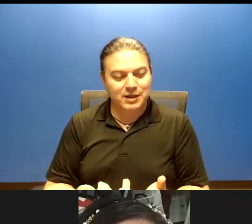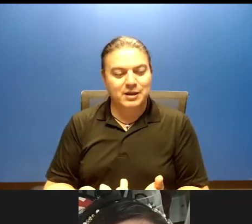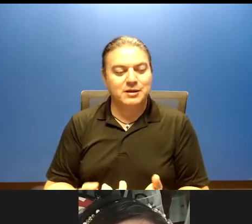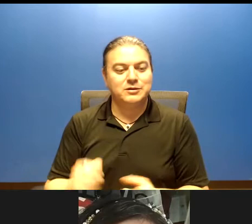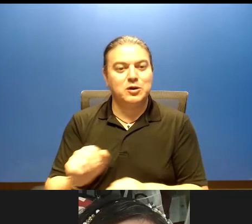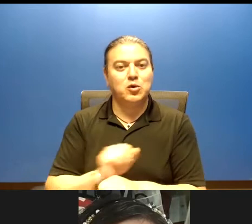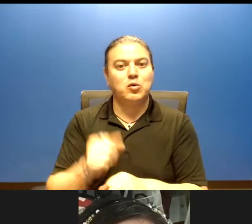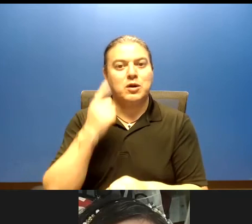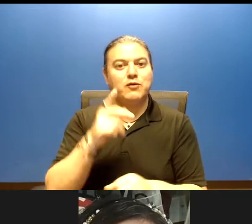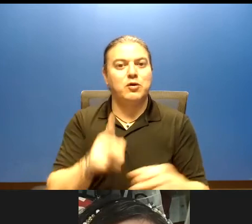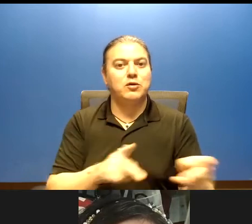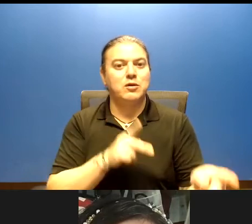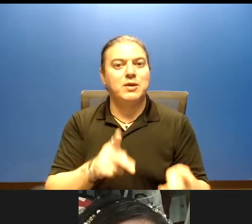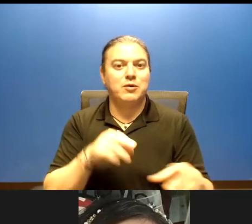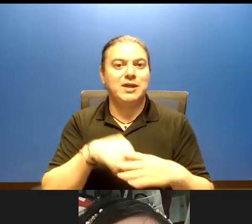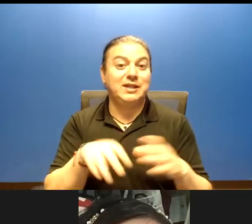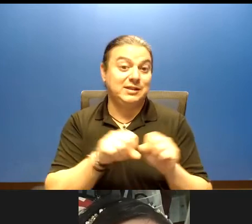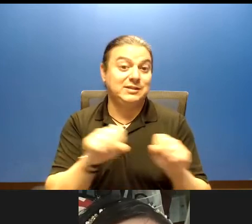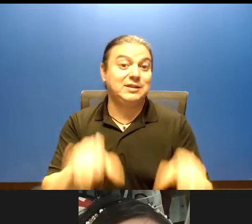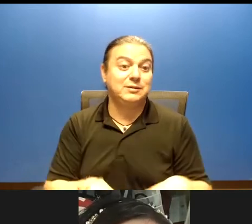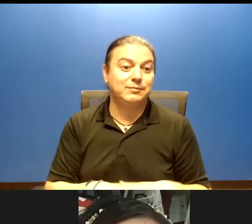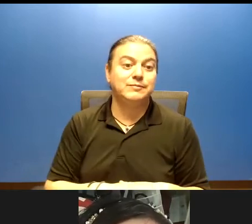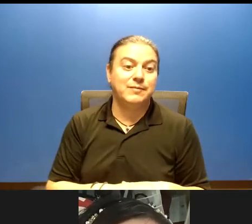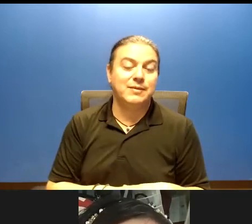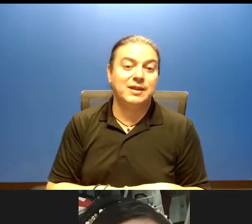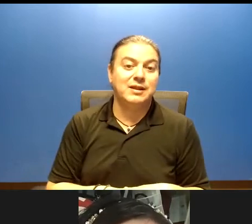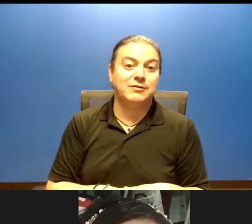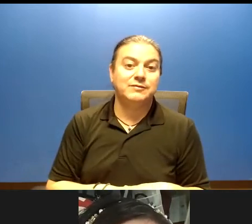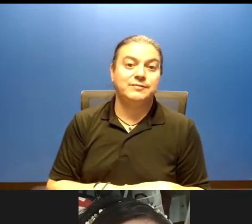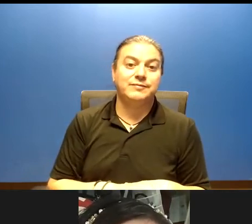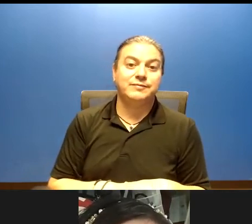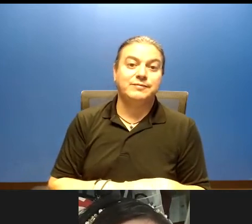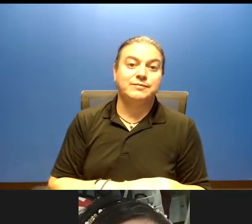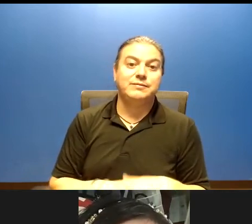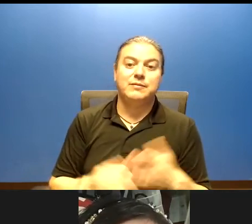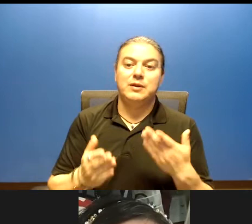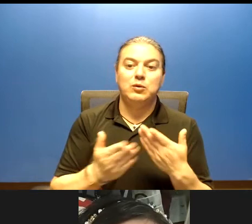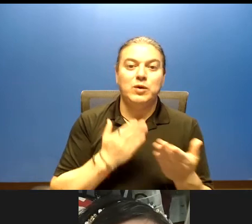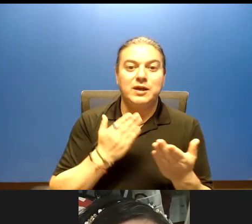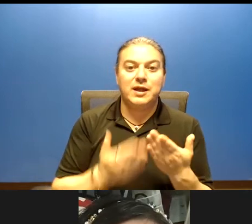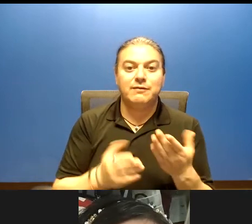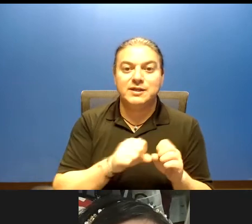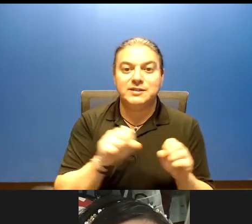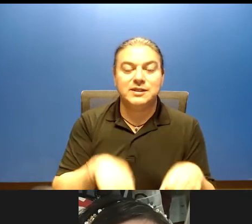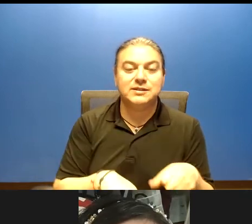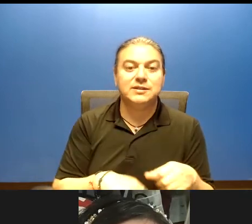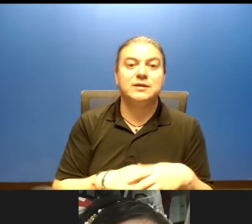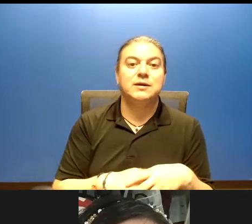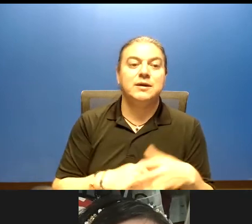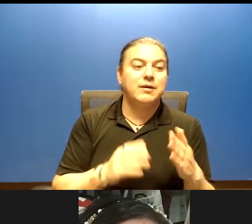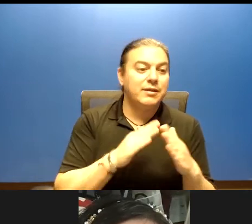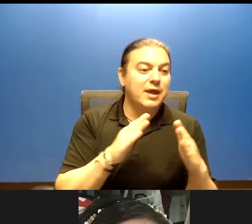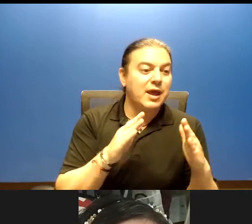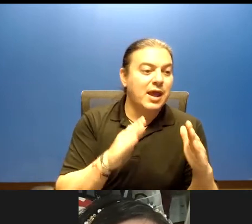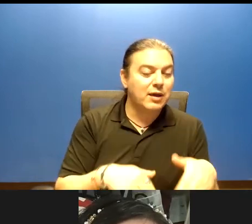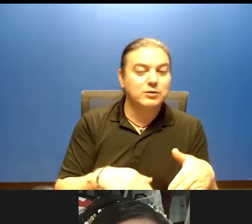who are actually in the system. Yes. You know, whatever system we're talking about, whether we're talking about the housing